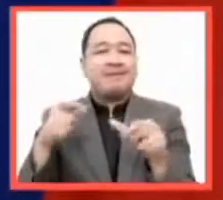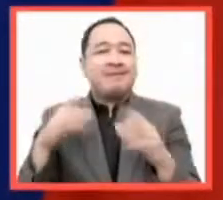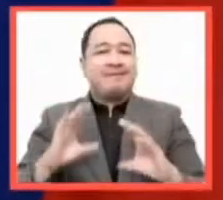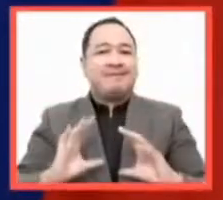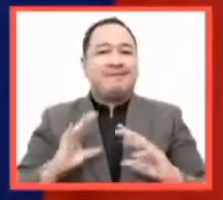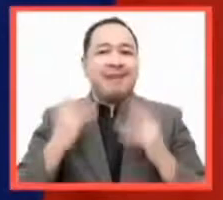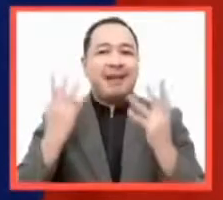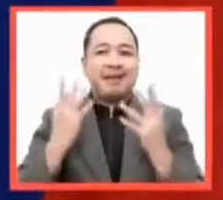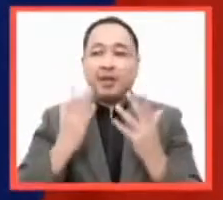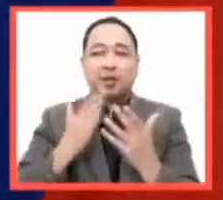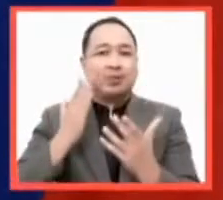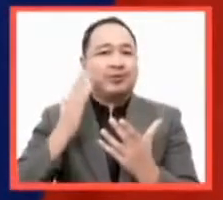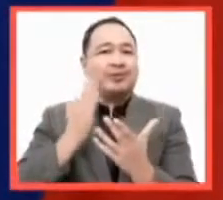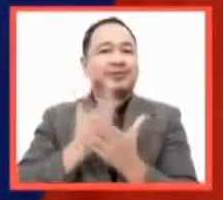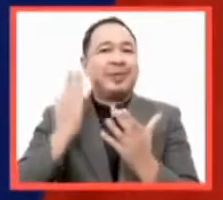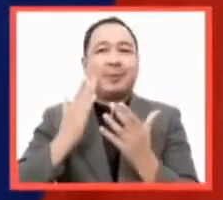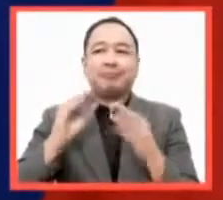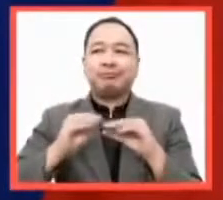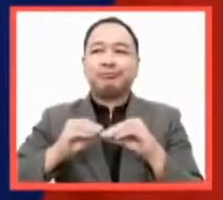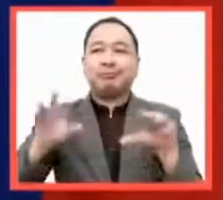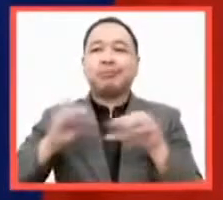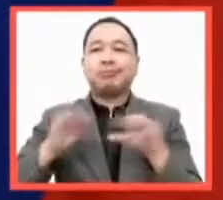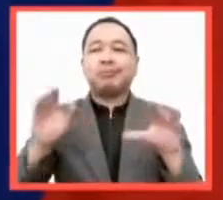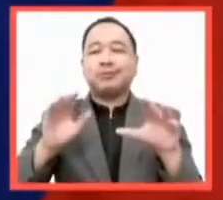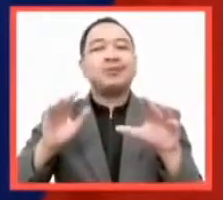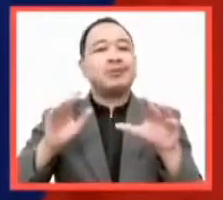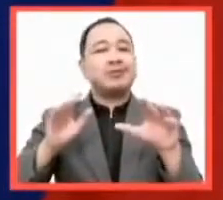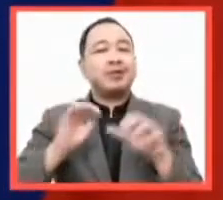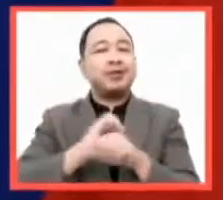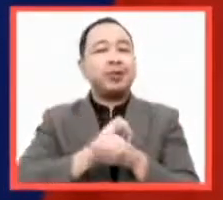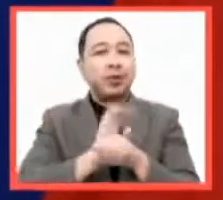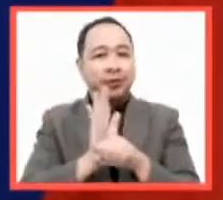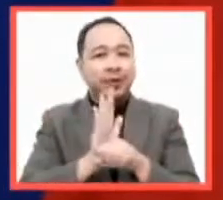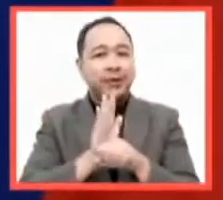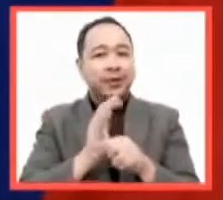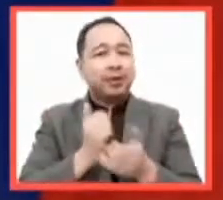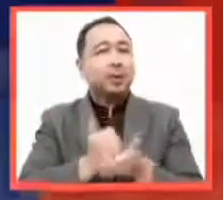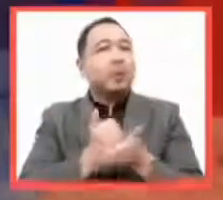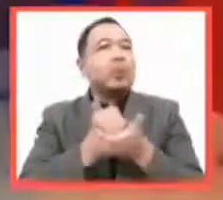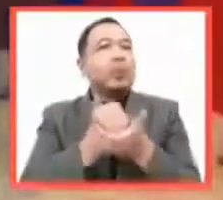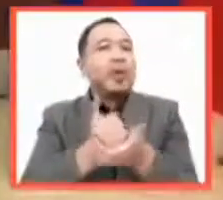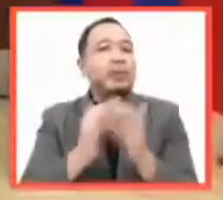variants, and help ensure global economic recovery.